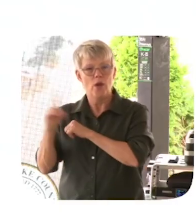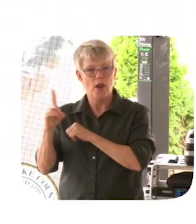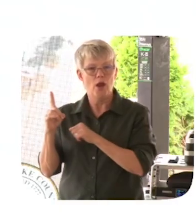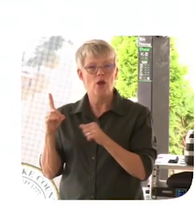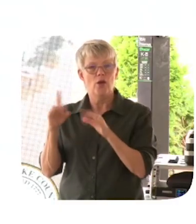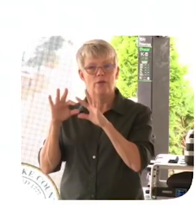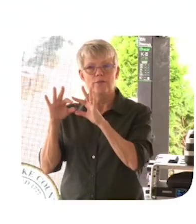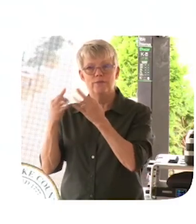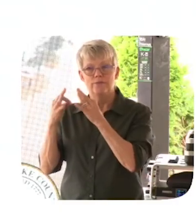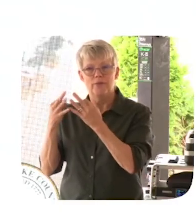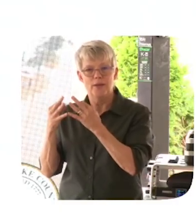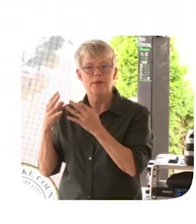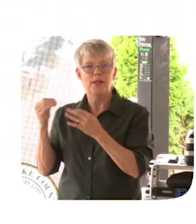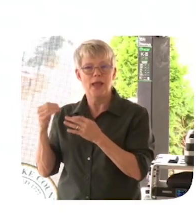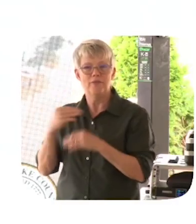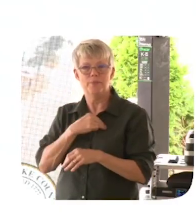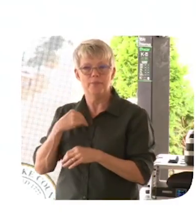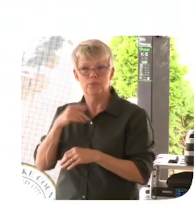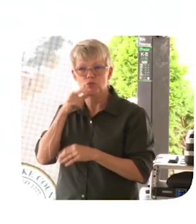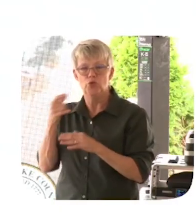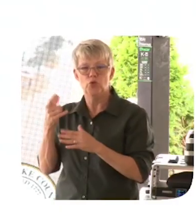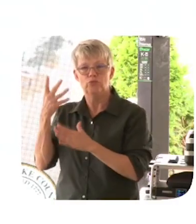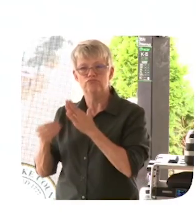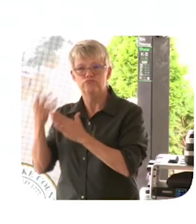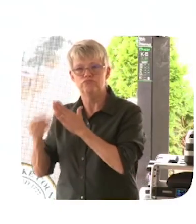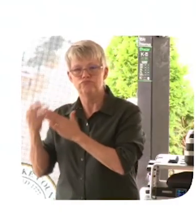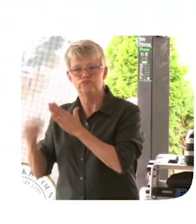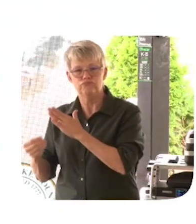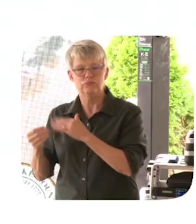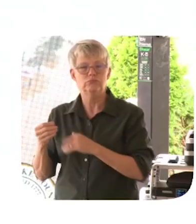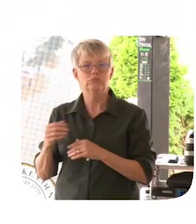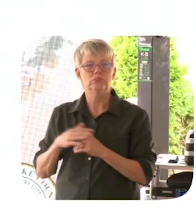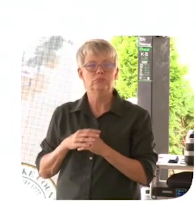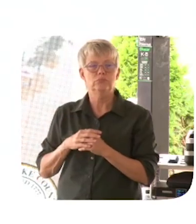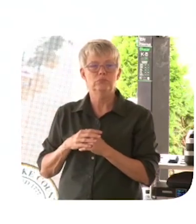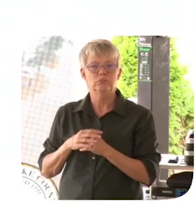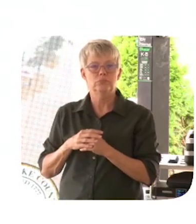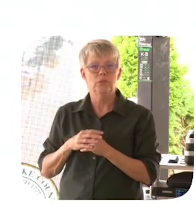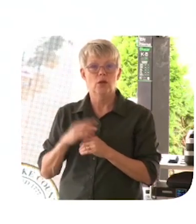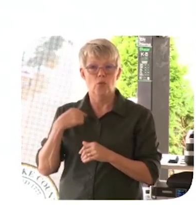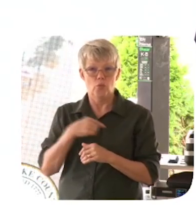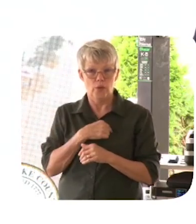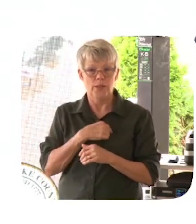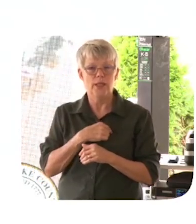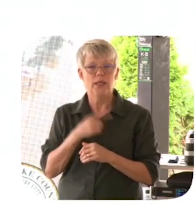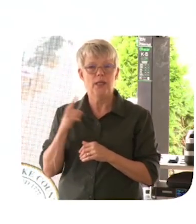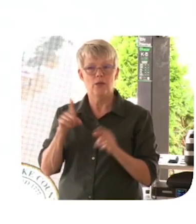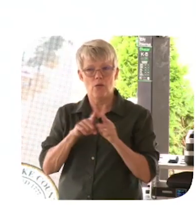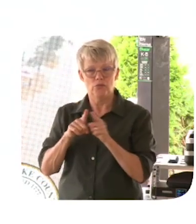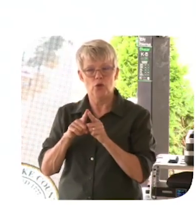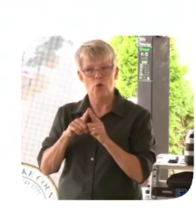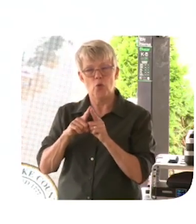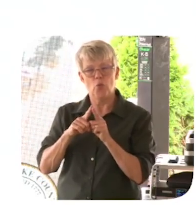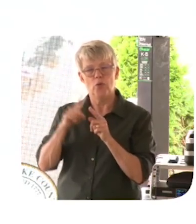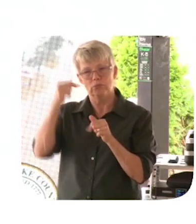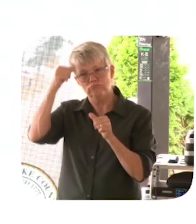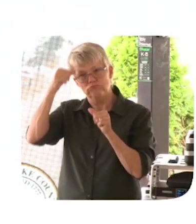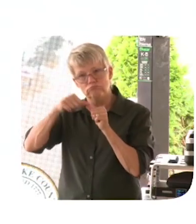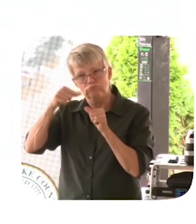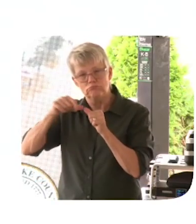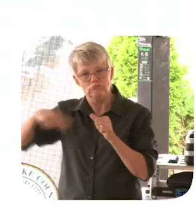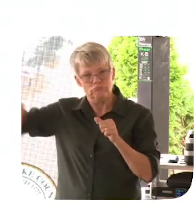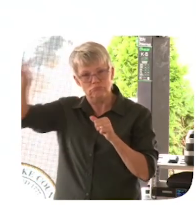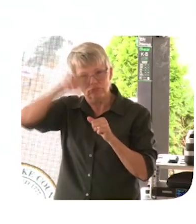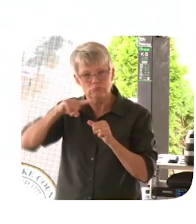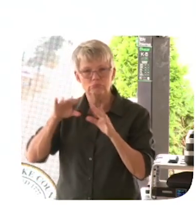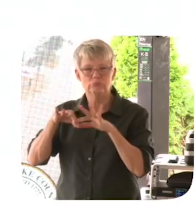loved ones and friends were taken too soon. Today, we hold them in our thoughts and in our prayers.